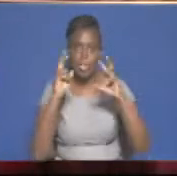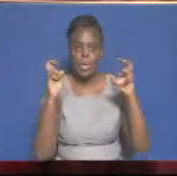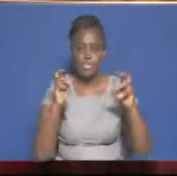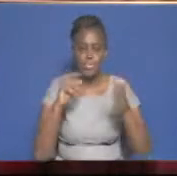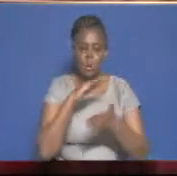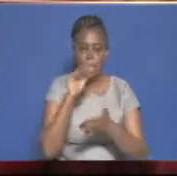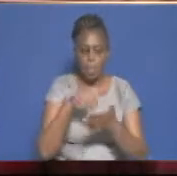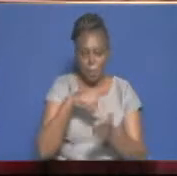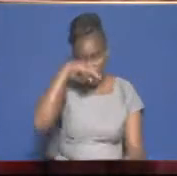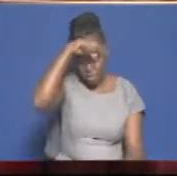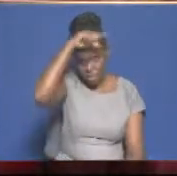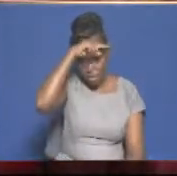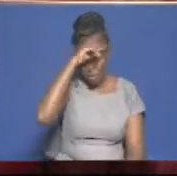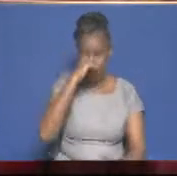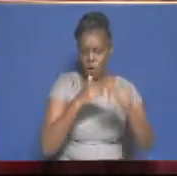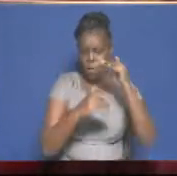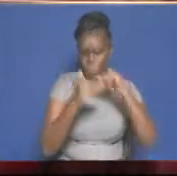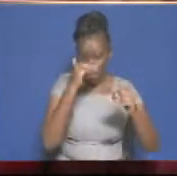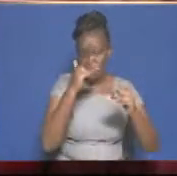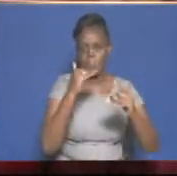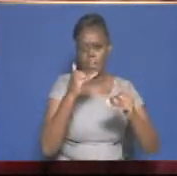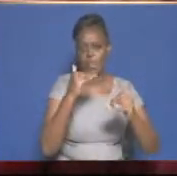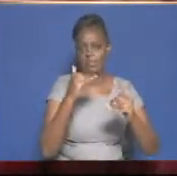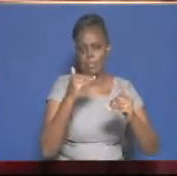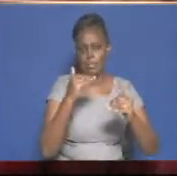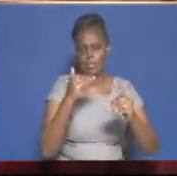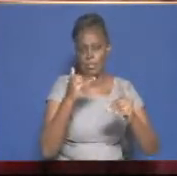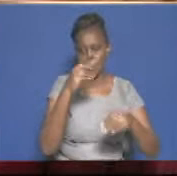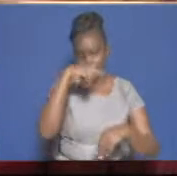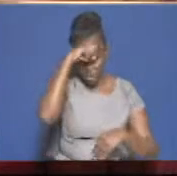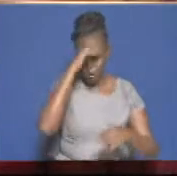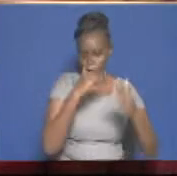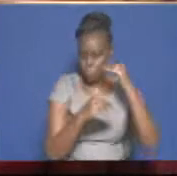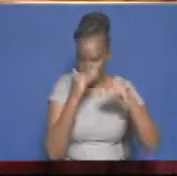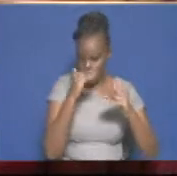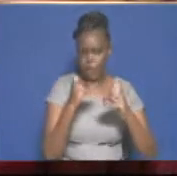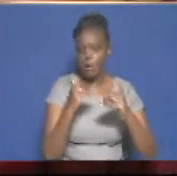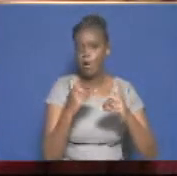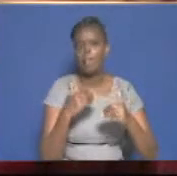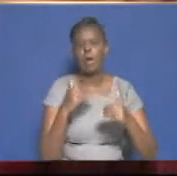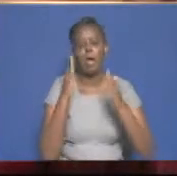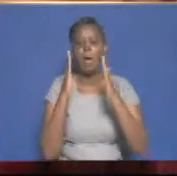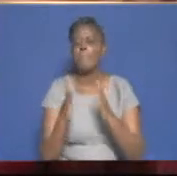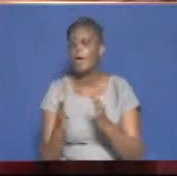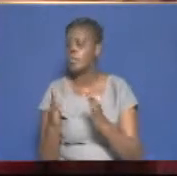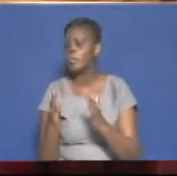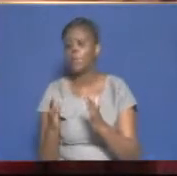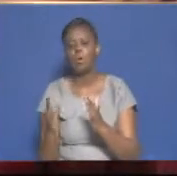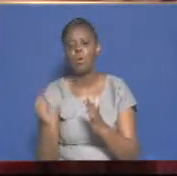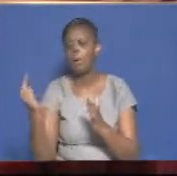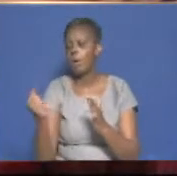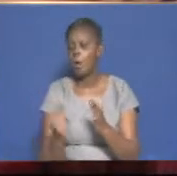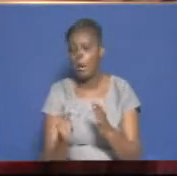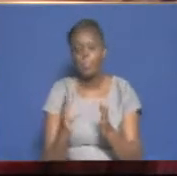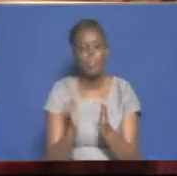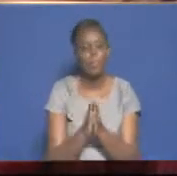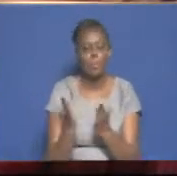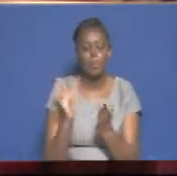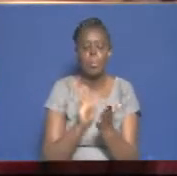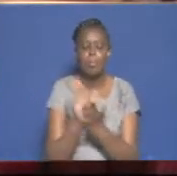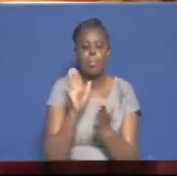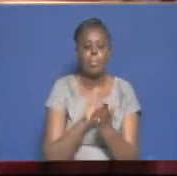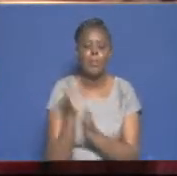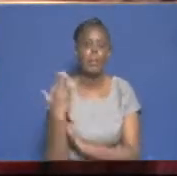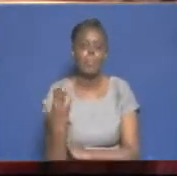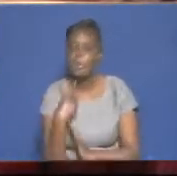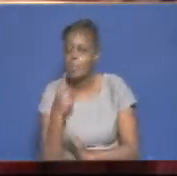degrees, and from a qualified university, as the Honorable Dwale put it, we just don't want somebody to come and ranch and come with the printed papers